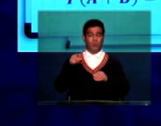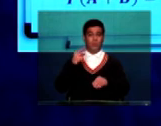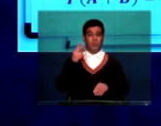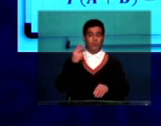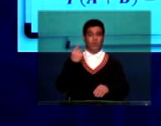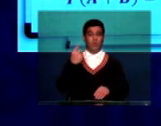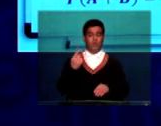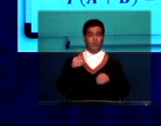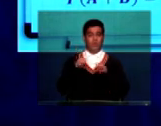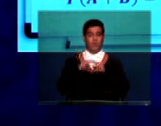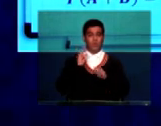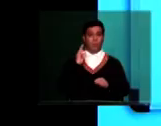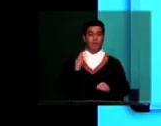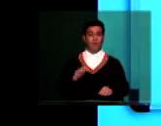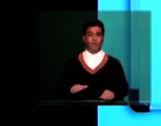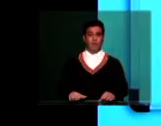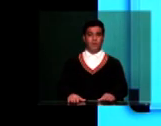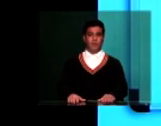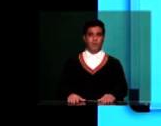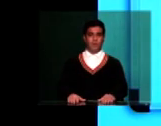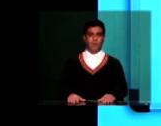ga teng bo'ladi.